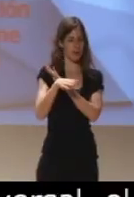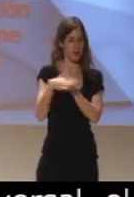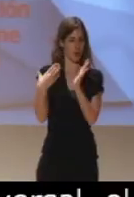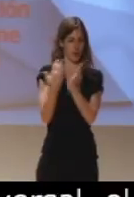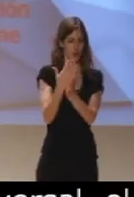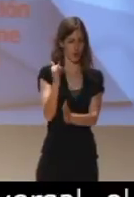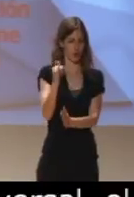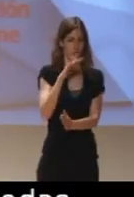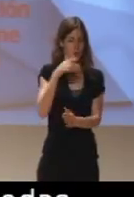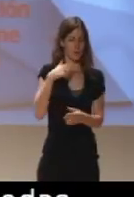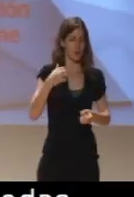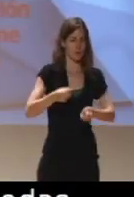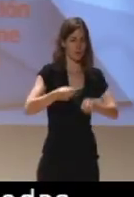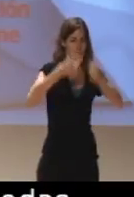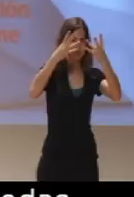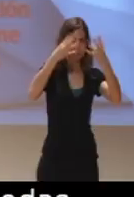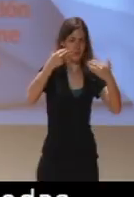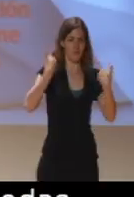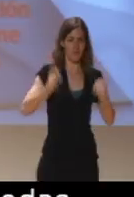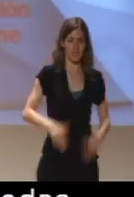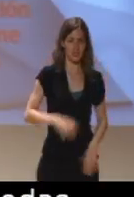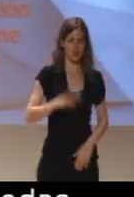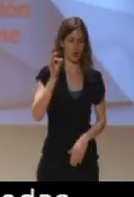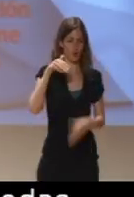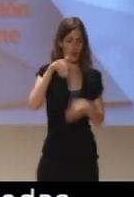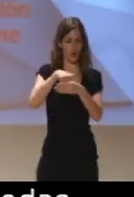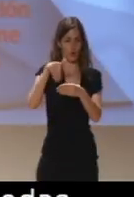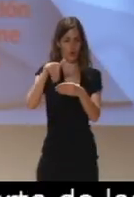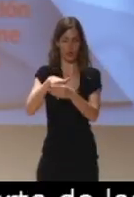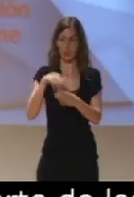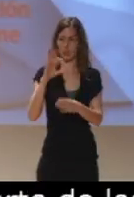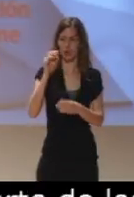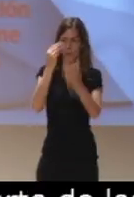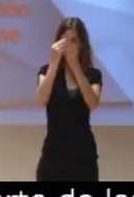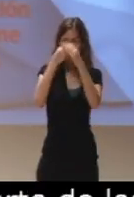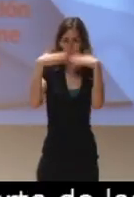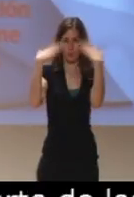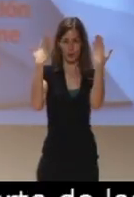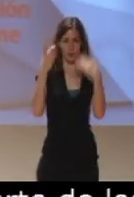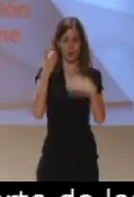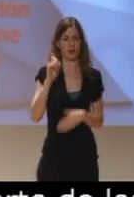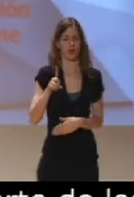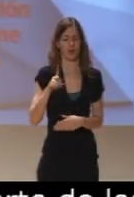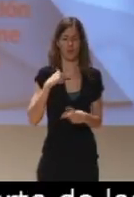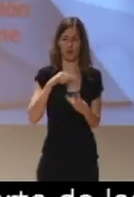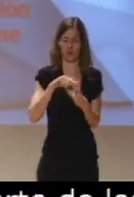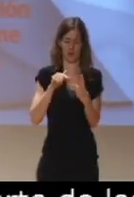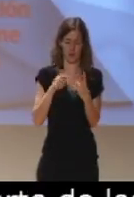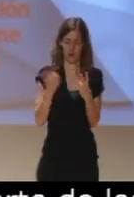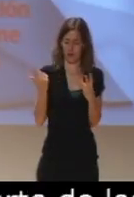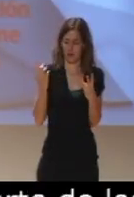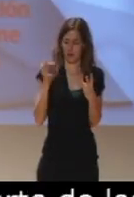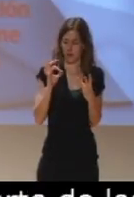of accessibility is everywhere. Physical accessibility, content accessibility, virtual